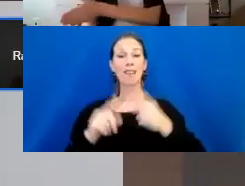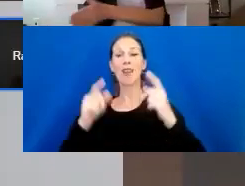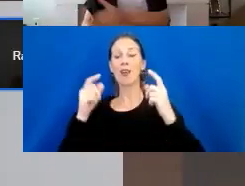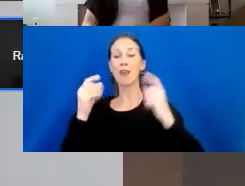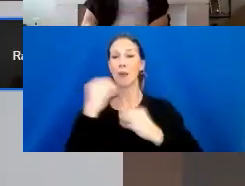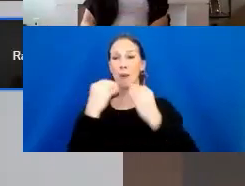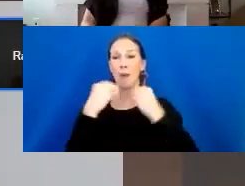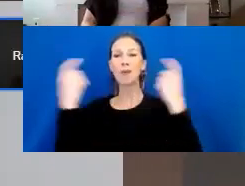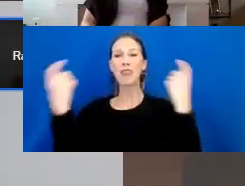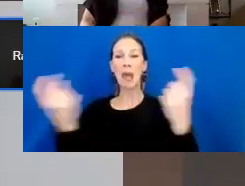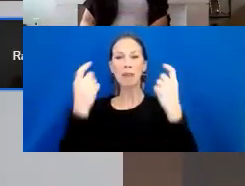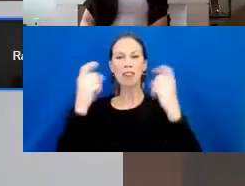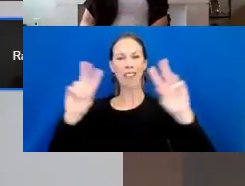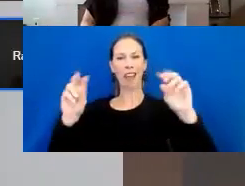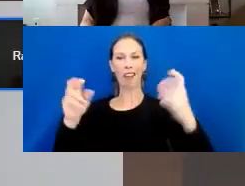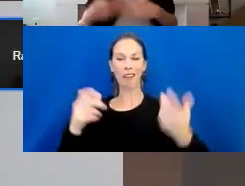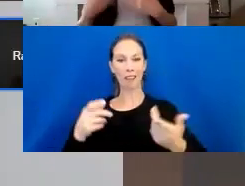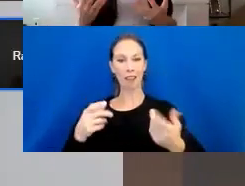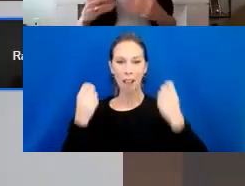built into the schedule so that